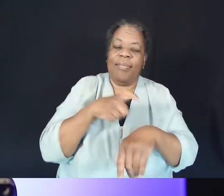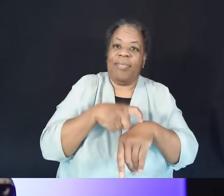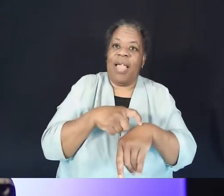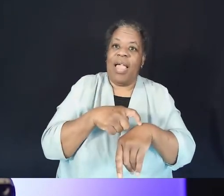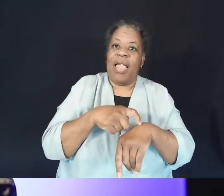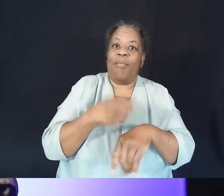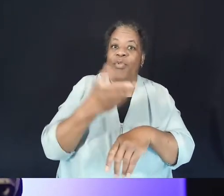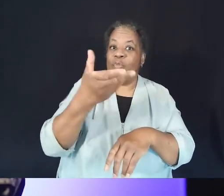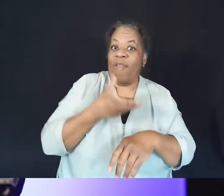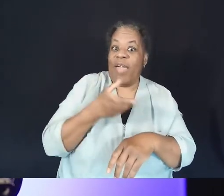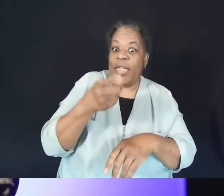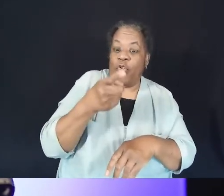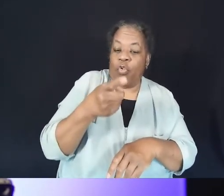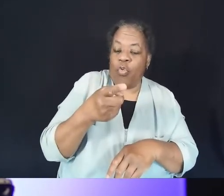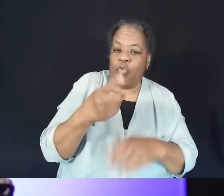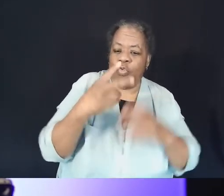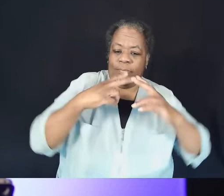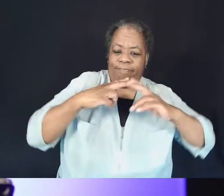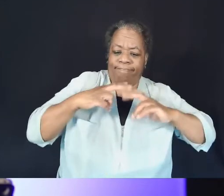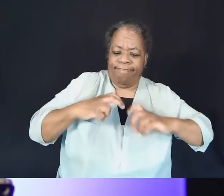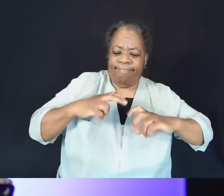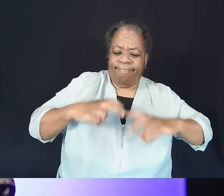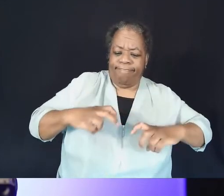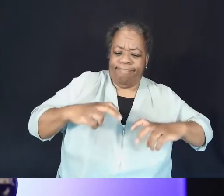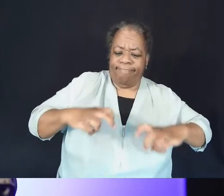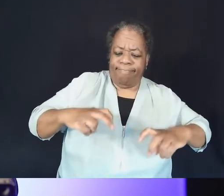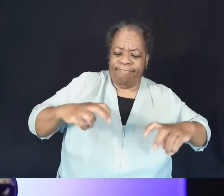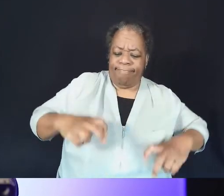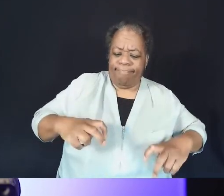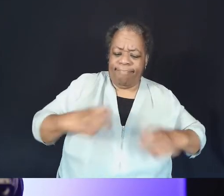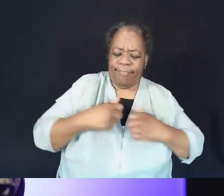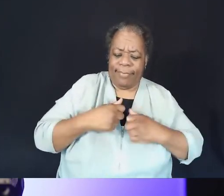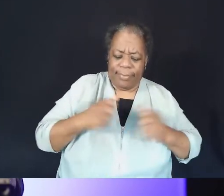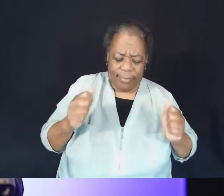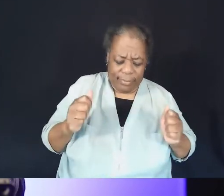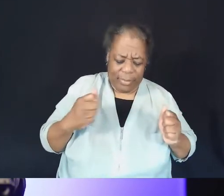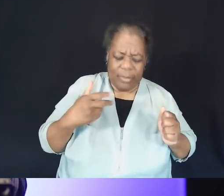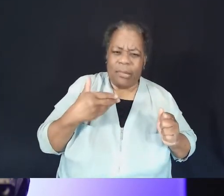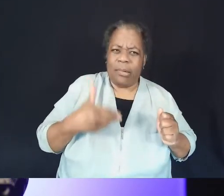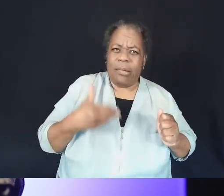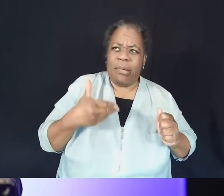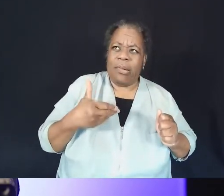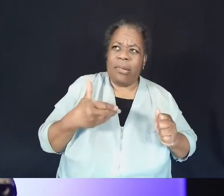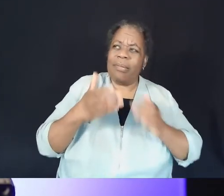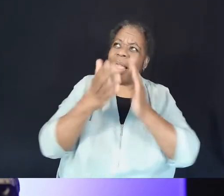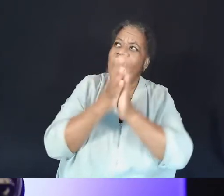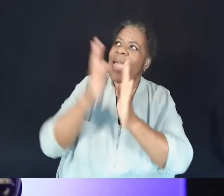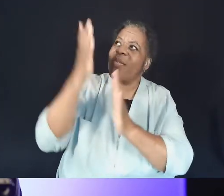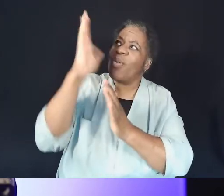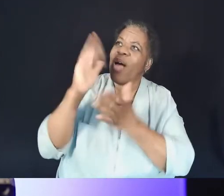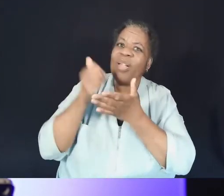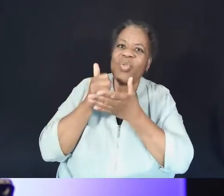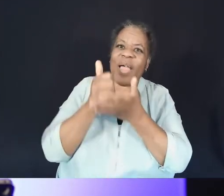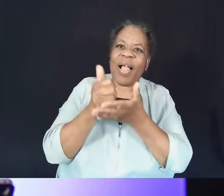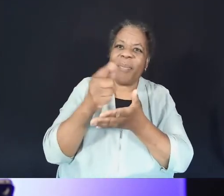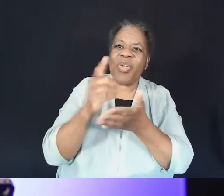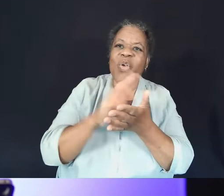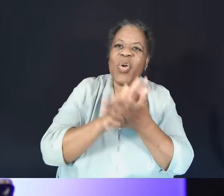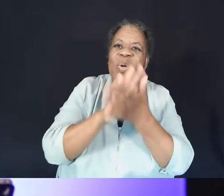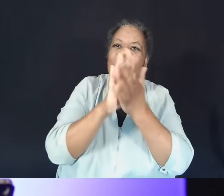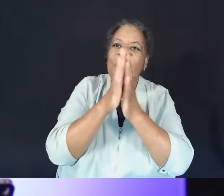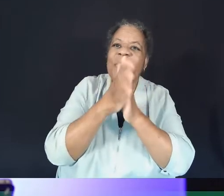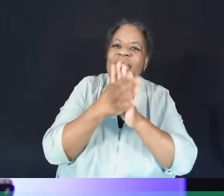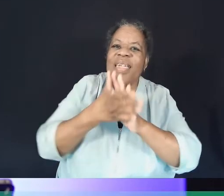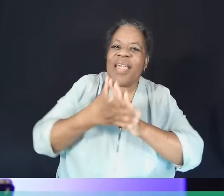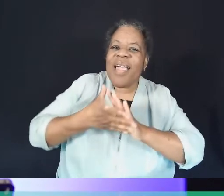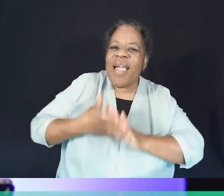inventory, to be reflective, and to ask God to help you become as self-aware as you can and